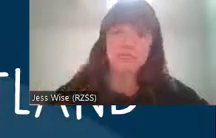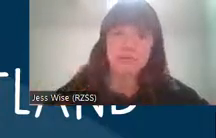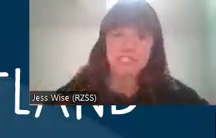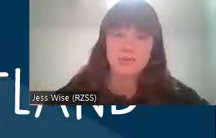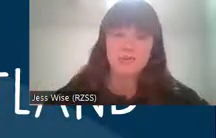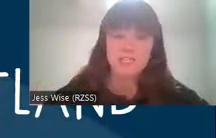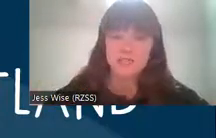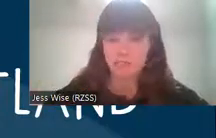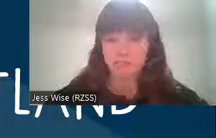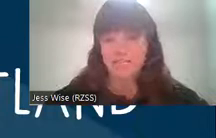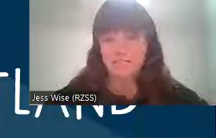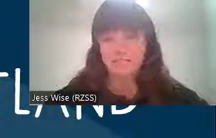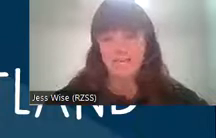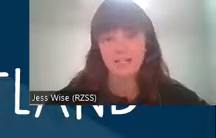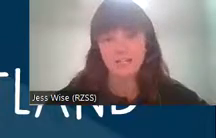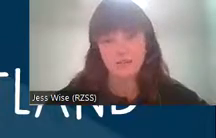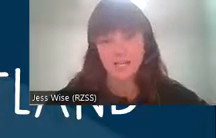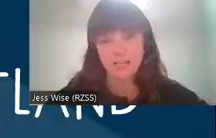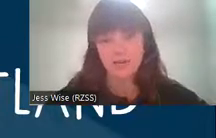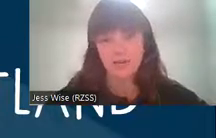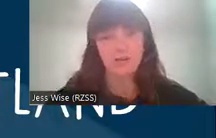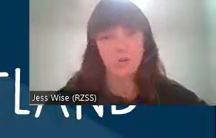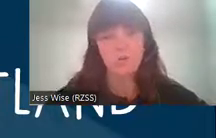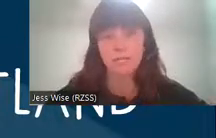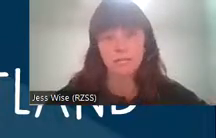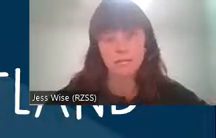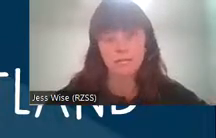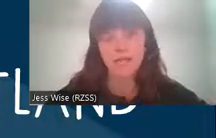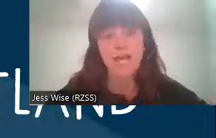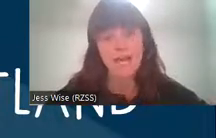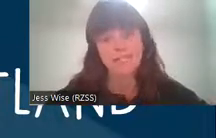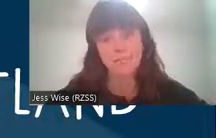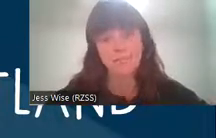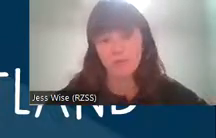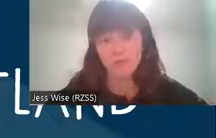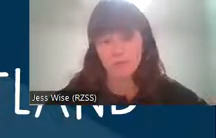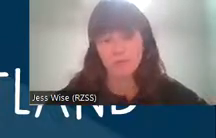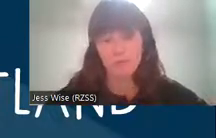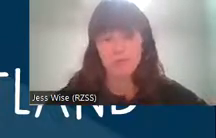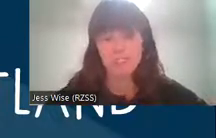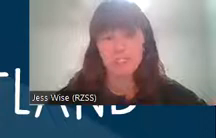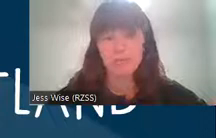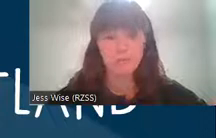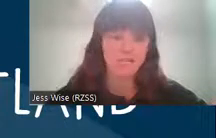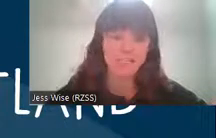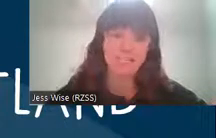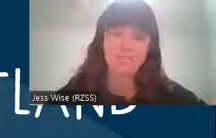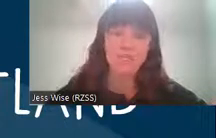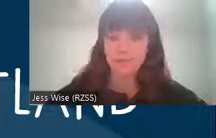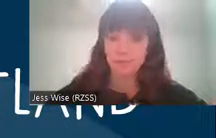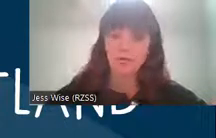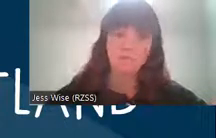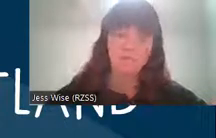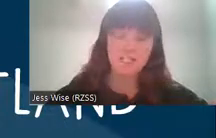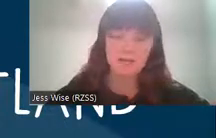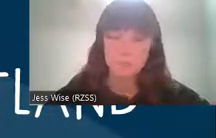And by 2030, we've pledged to create deeper connections with nature for over 1 million people and enable more than 100 communities to better protect it.